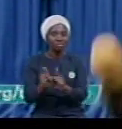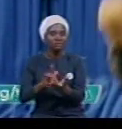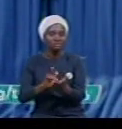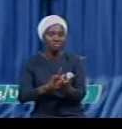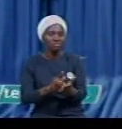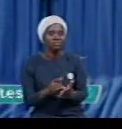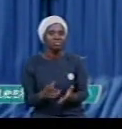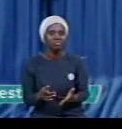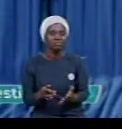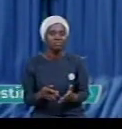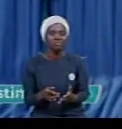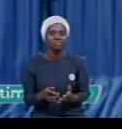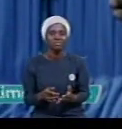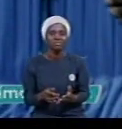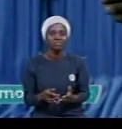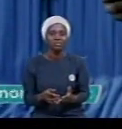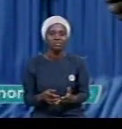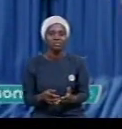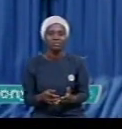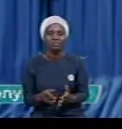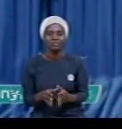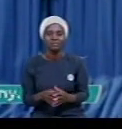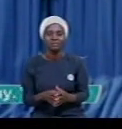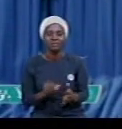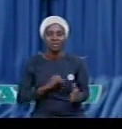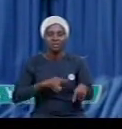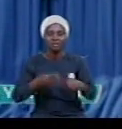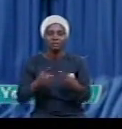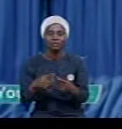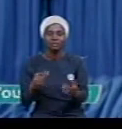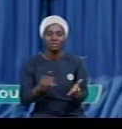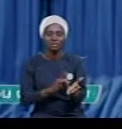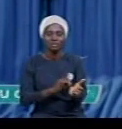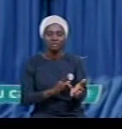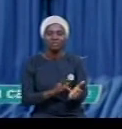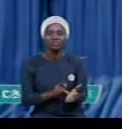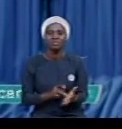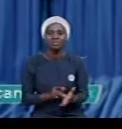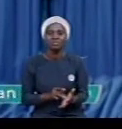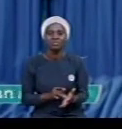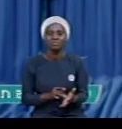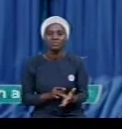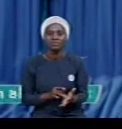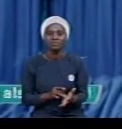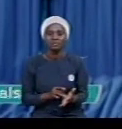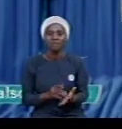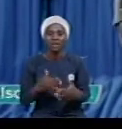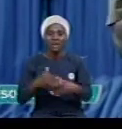people prescribed drugs. I went to the pharmacies, they prescribed drugs and all those. But